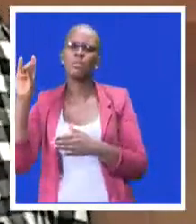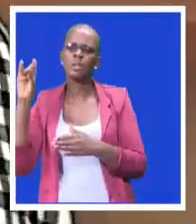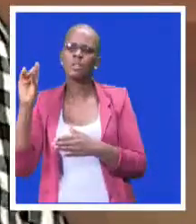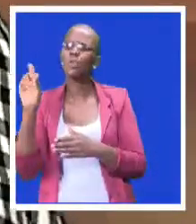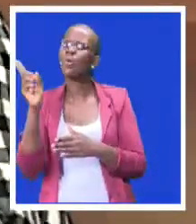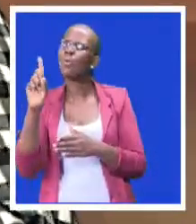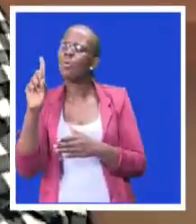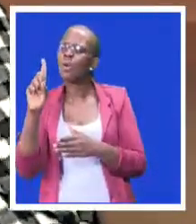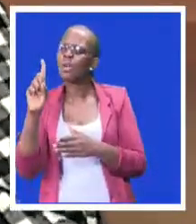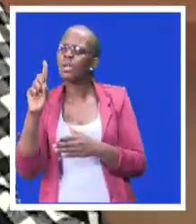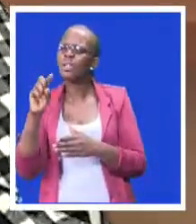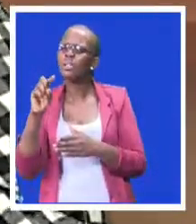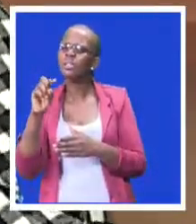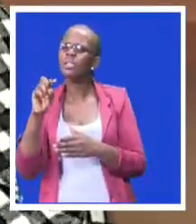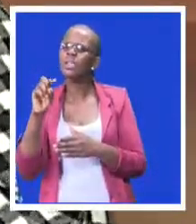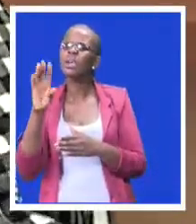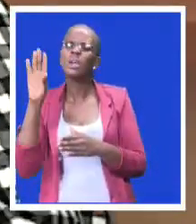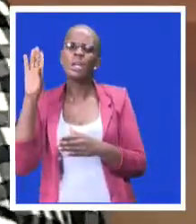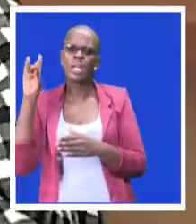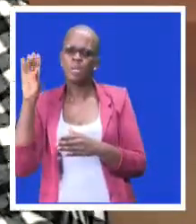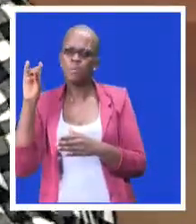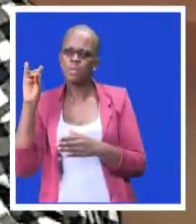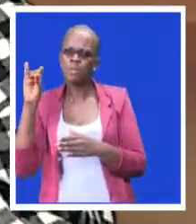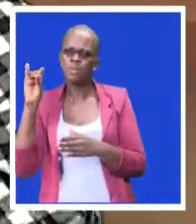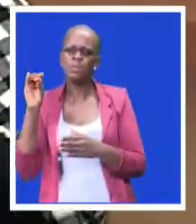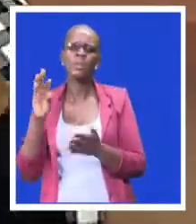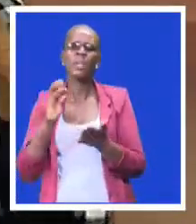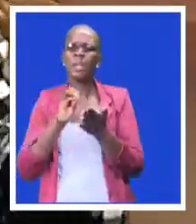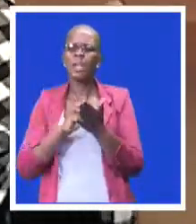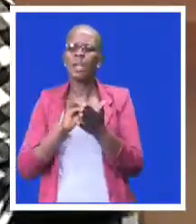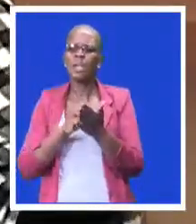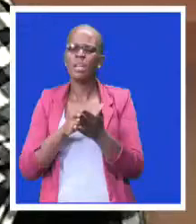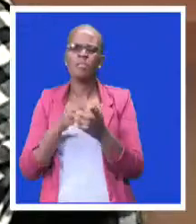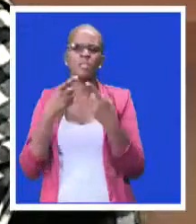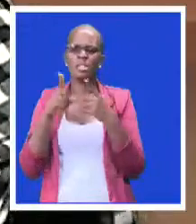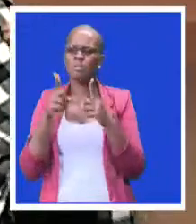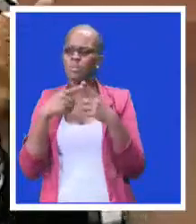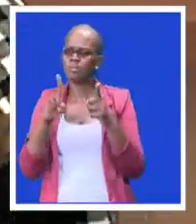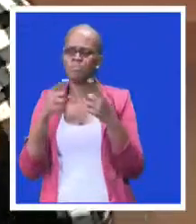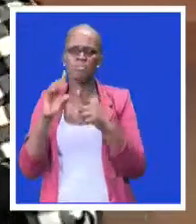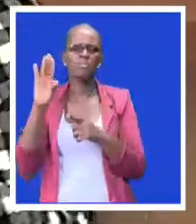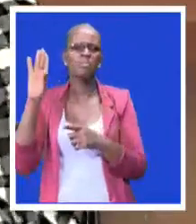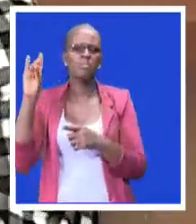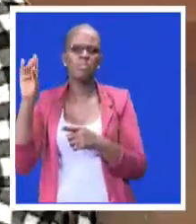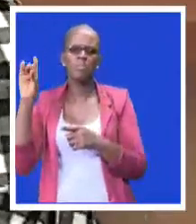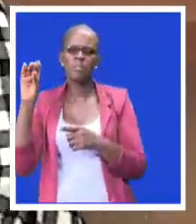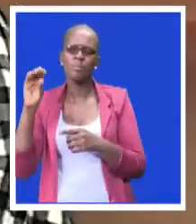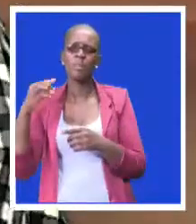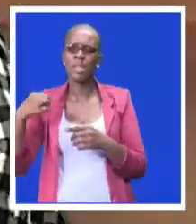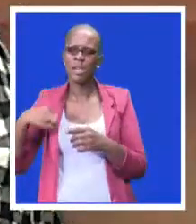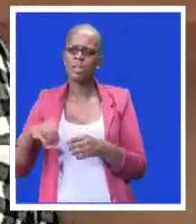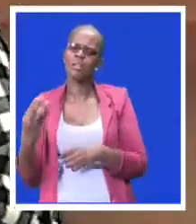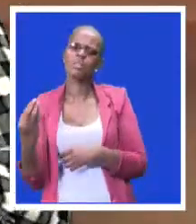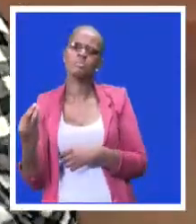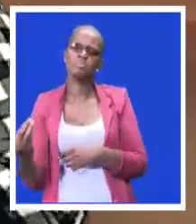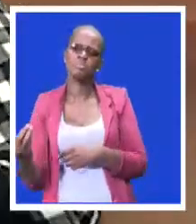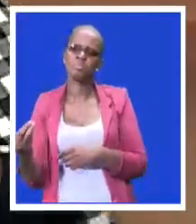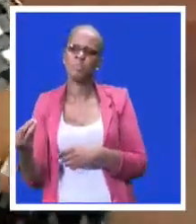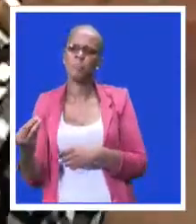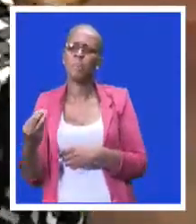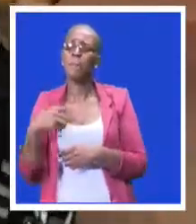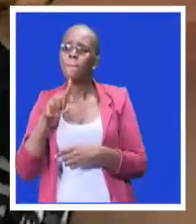things that we see every day. Some animals are big, some animals are small,